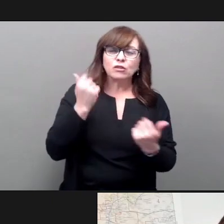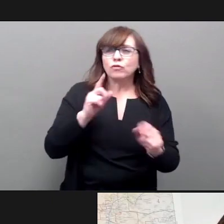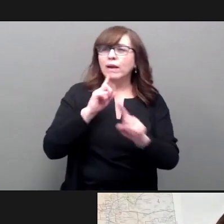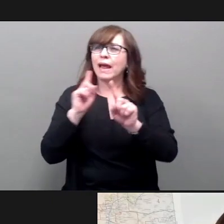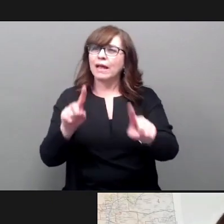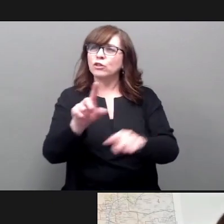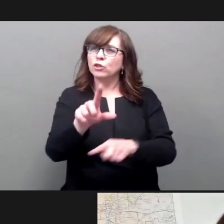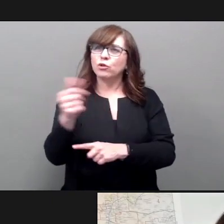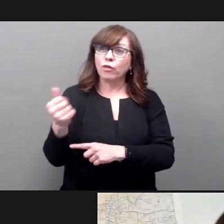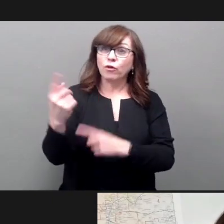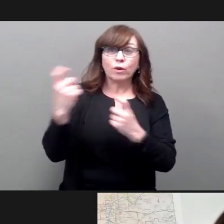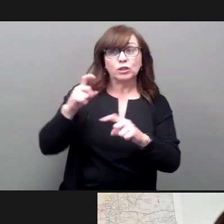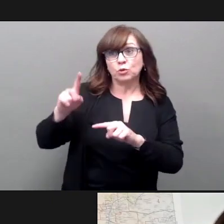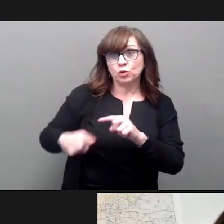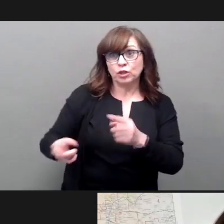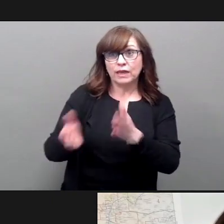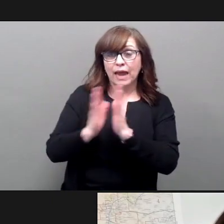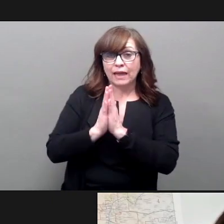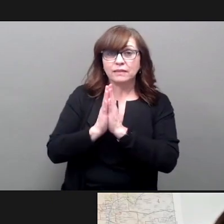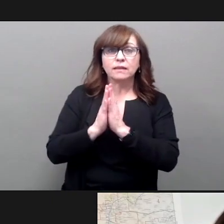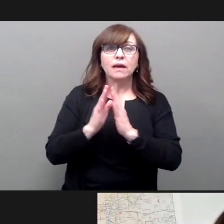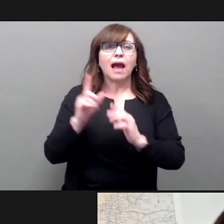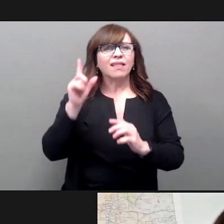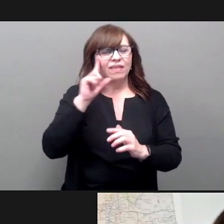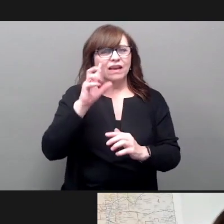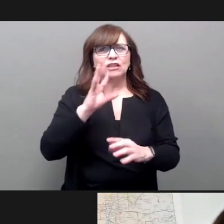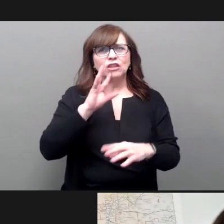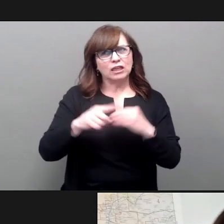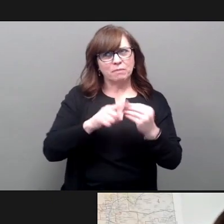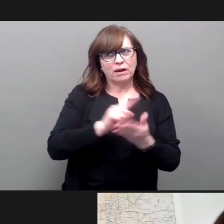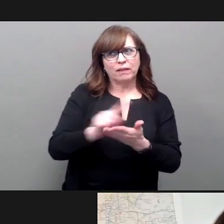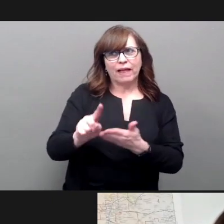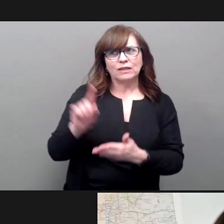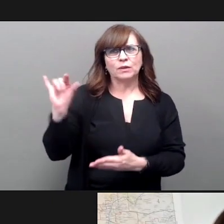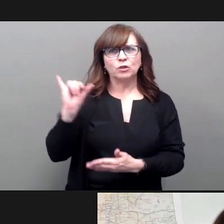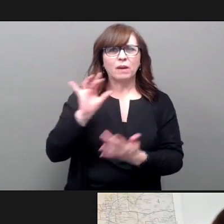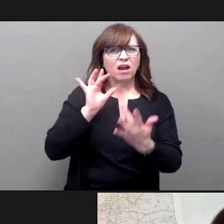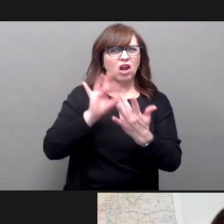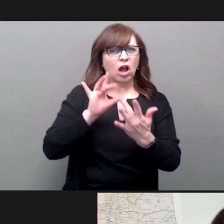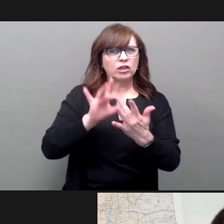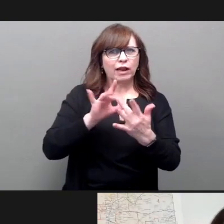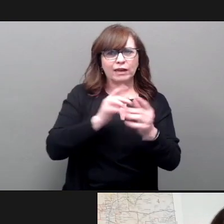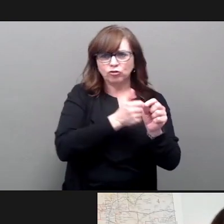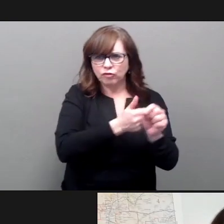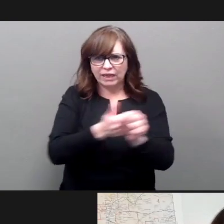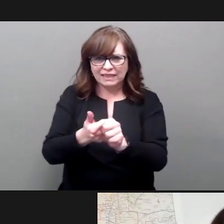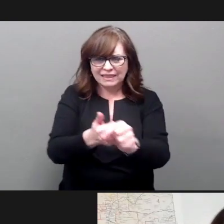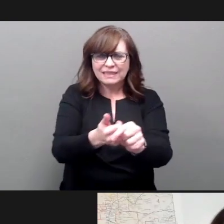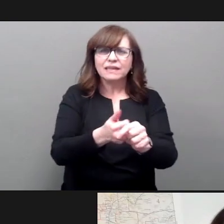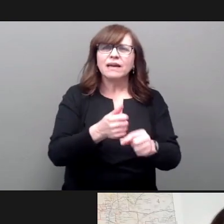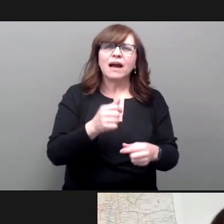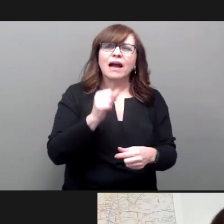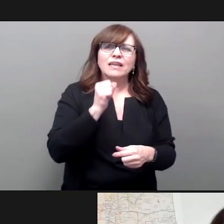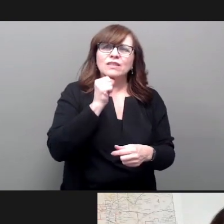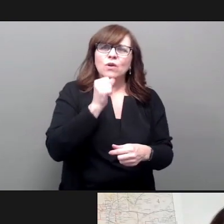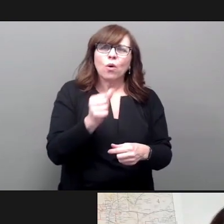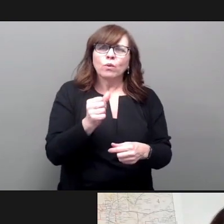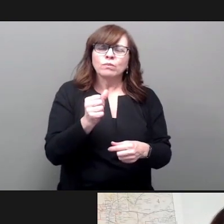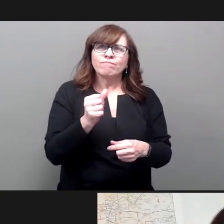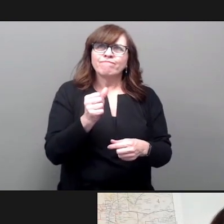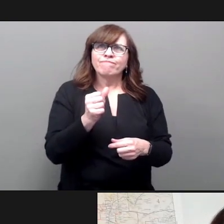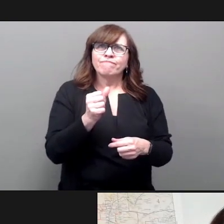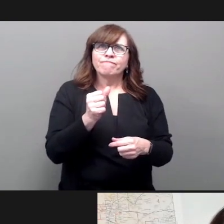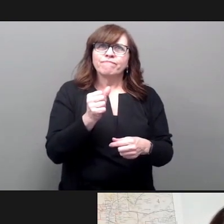get to ask, I think I talked about this last week too. What about contact tracing? I don't see having